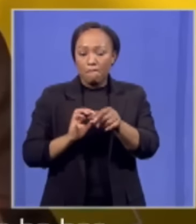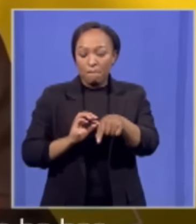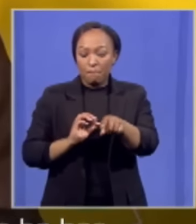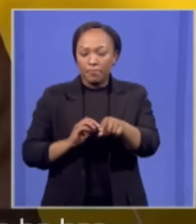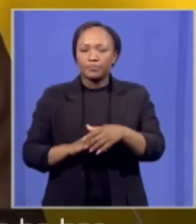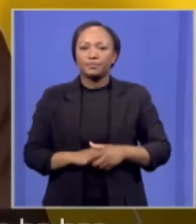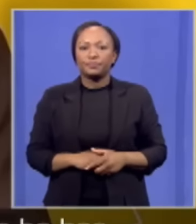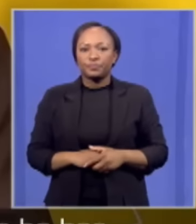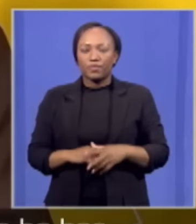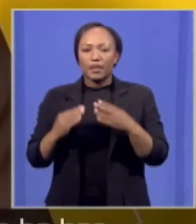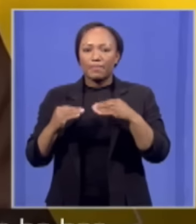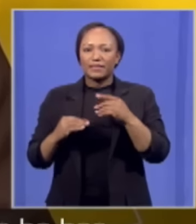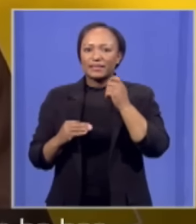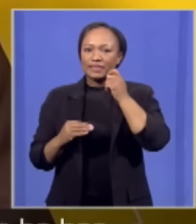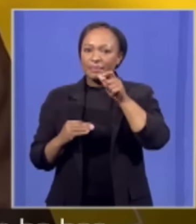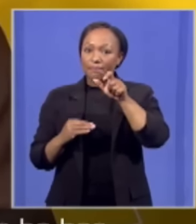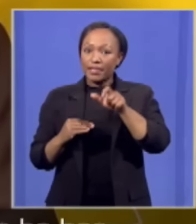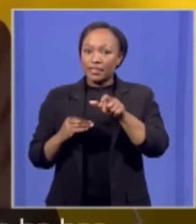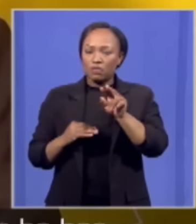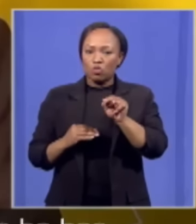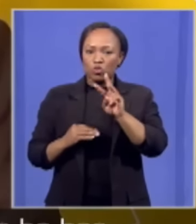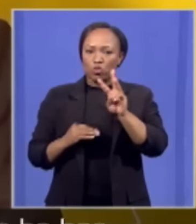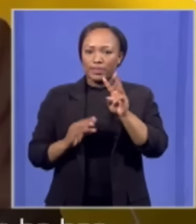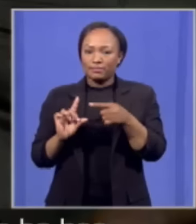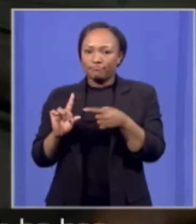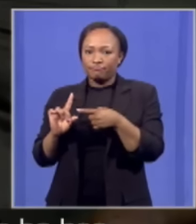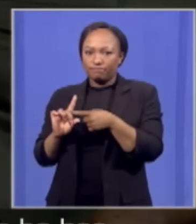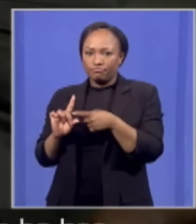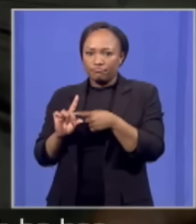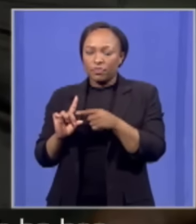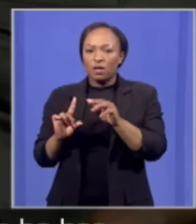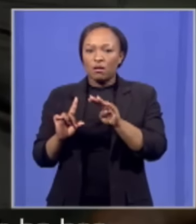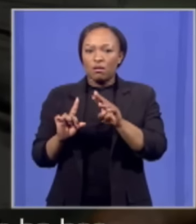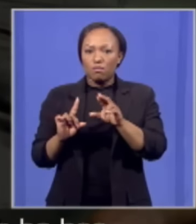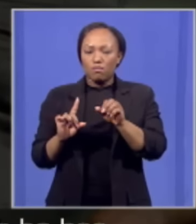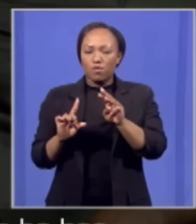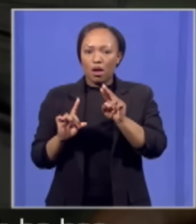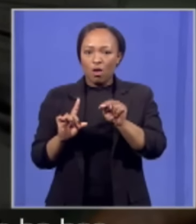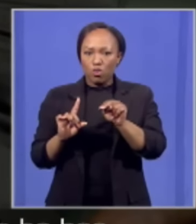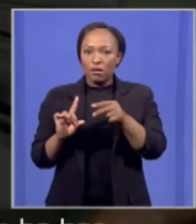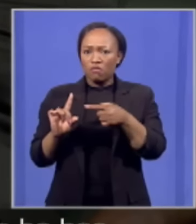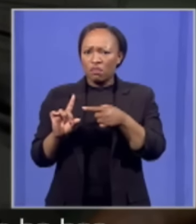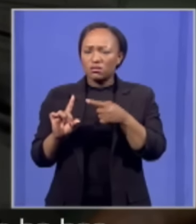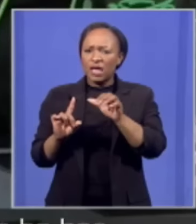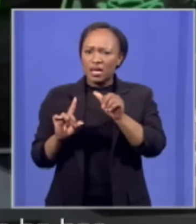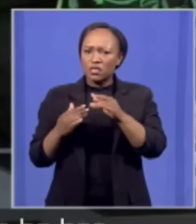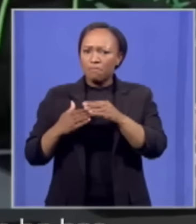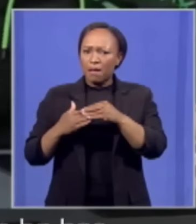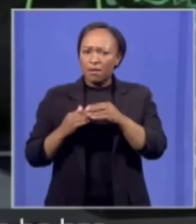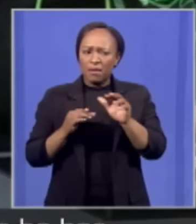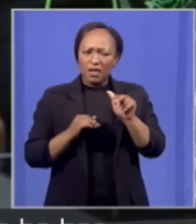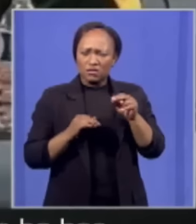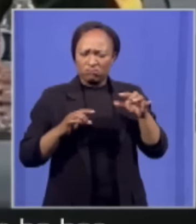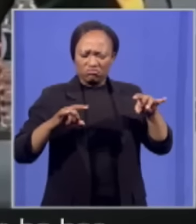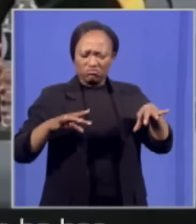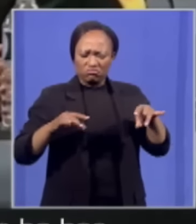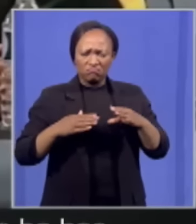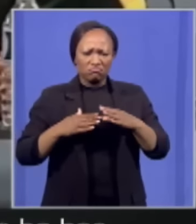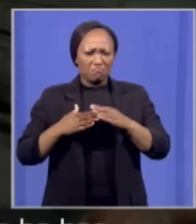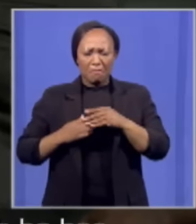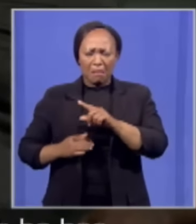Mohoibi wa province ya North West Ellen Brown Mogotsi o re ke setho se feletseng sa ANC empa ANC e re le letho ha se setho sa